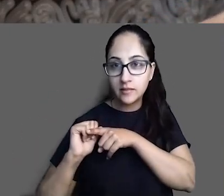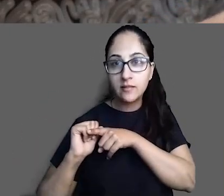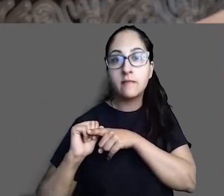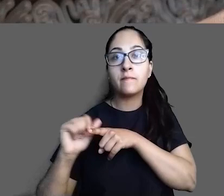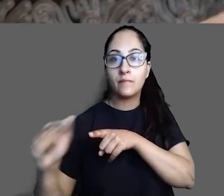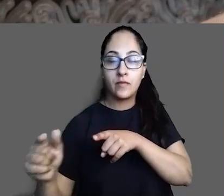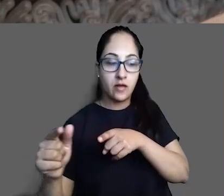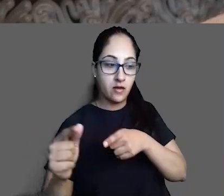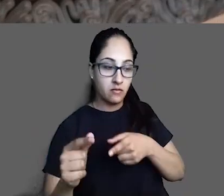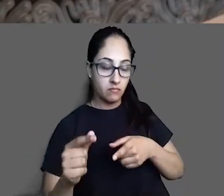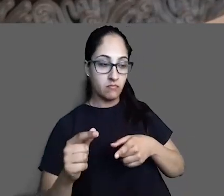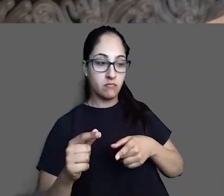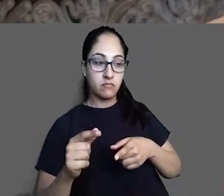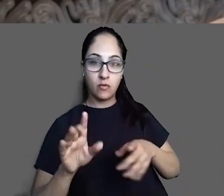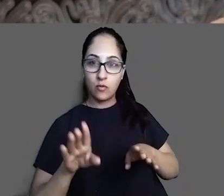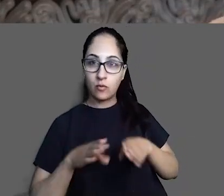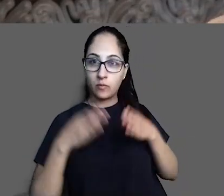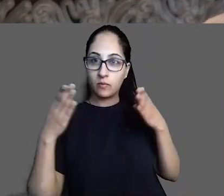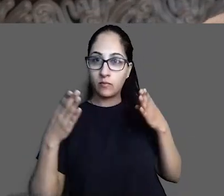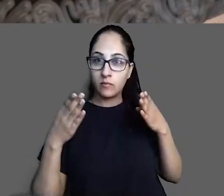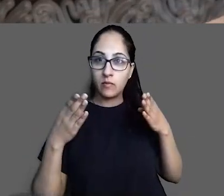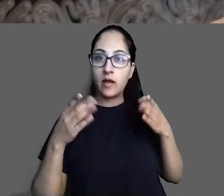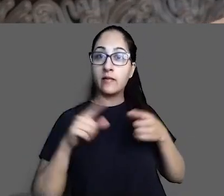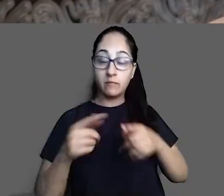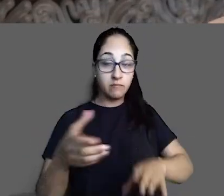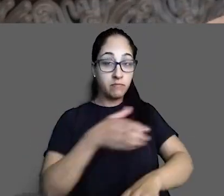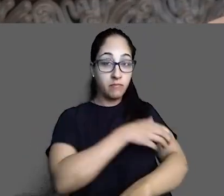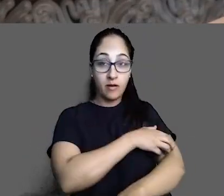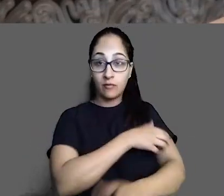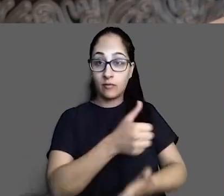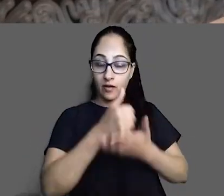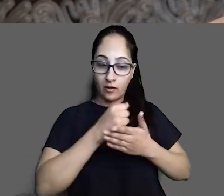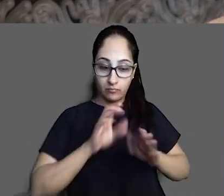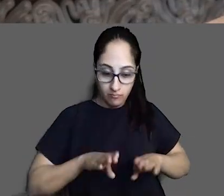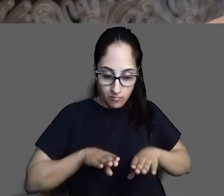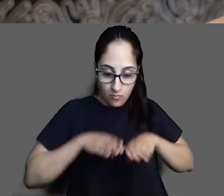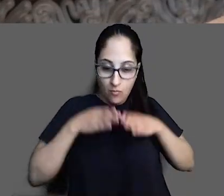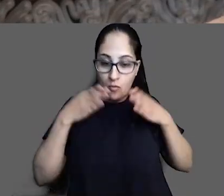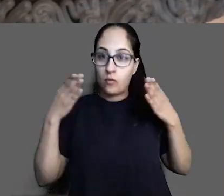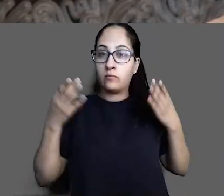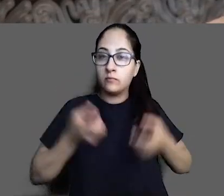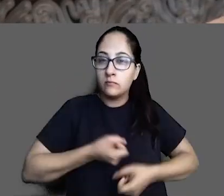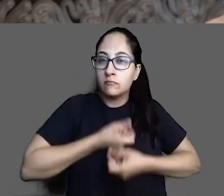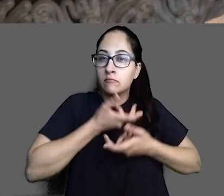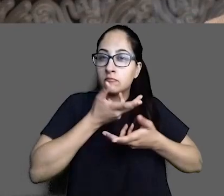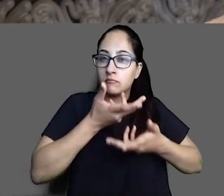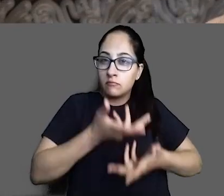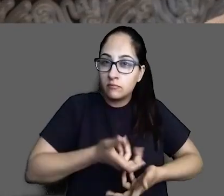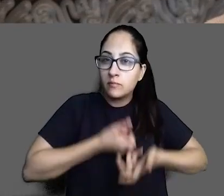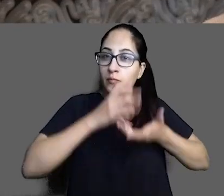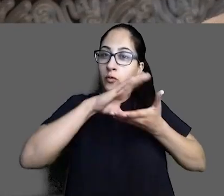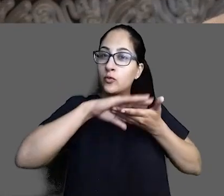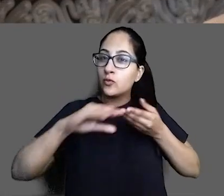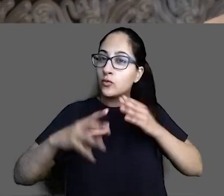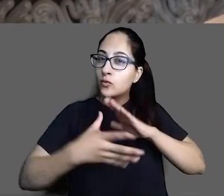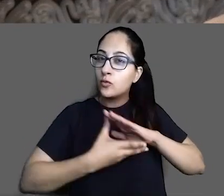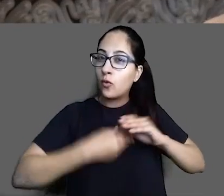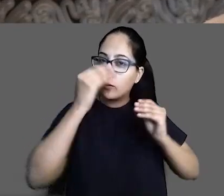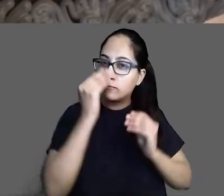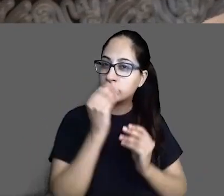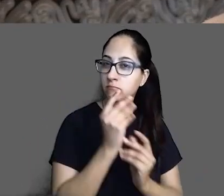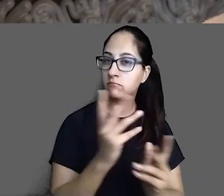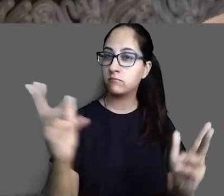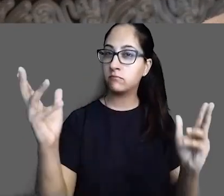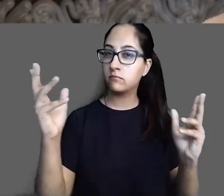for self-expression. Its power is exceptional and extraordinary. And I'm so privileged to be able